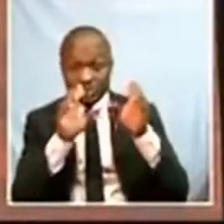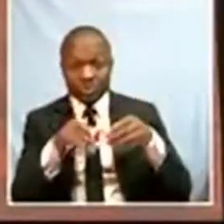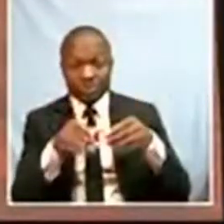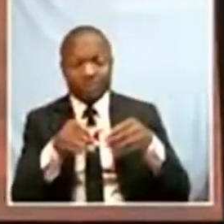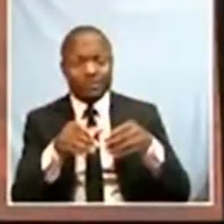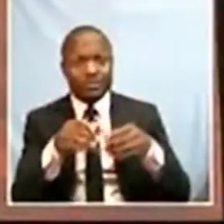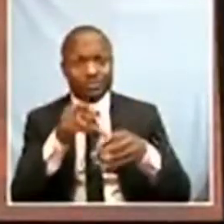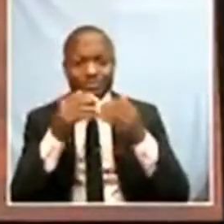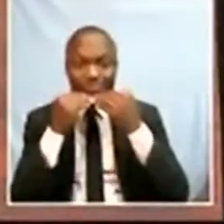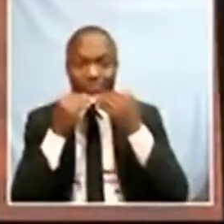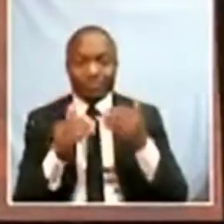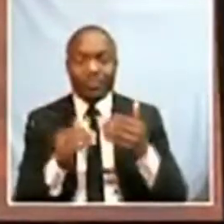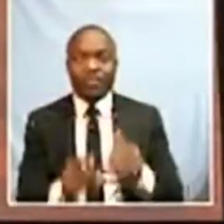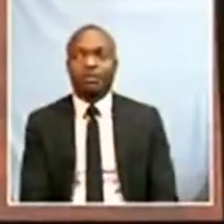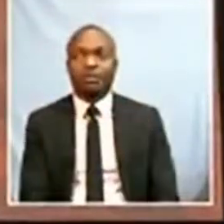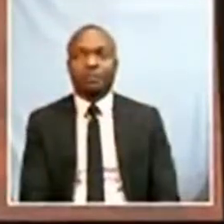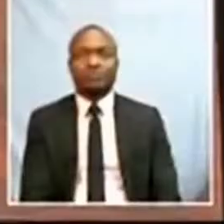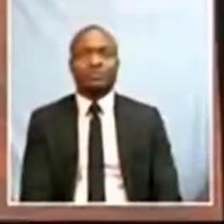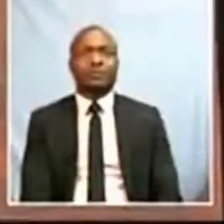committee? Thank you.